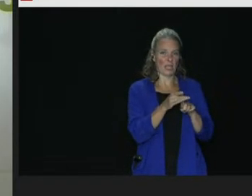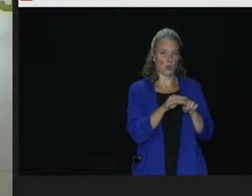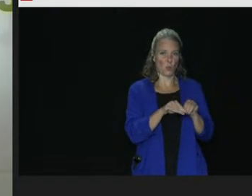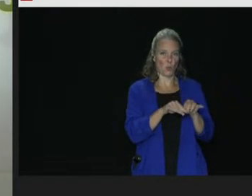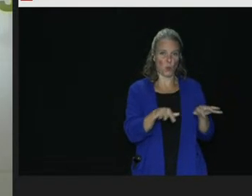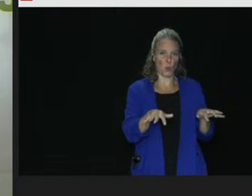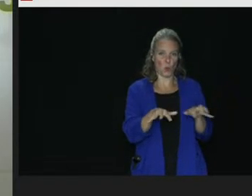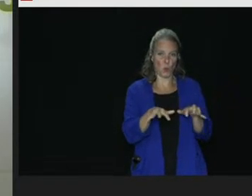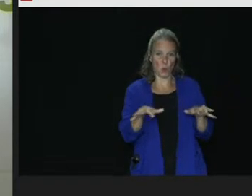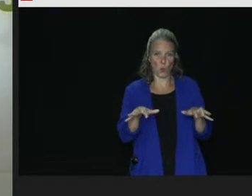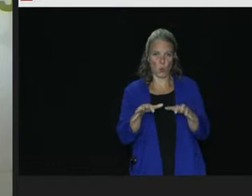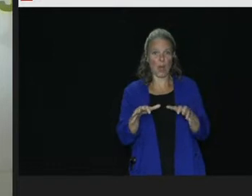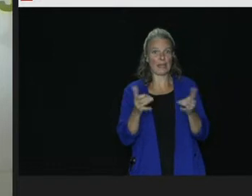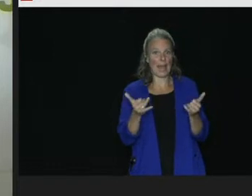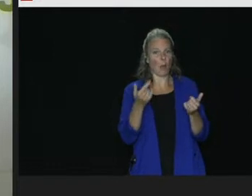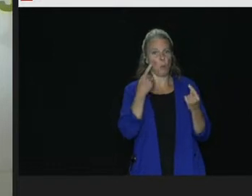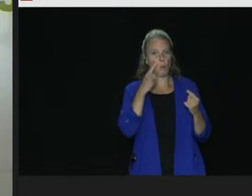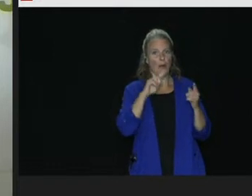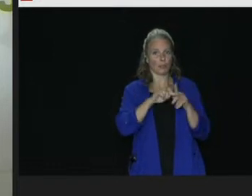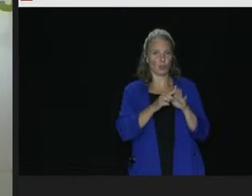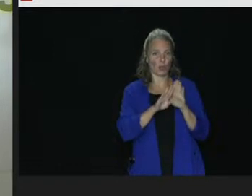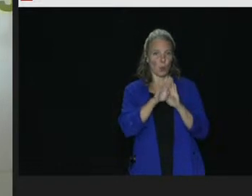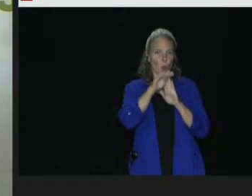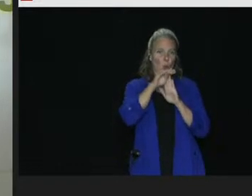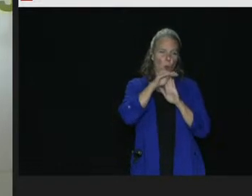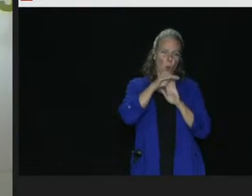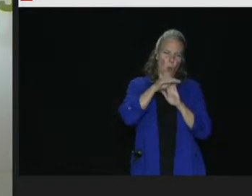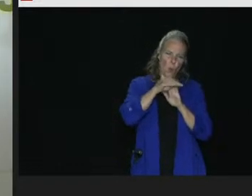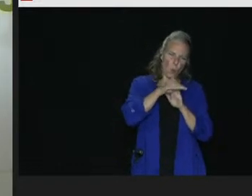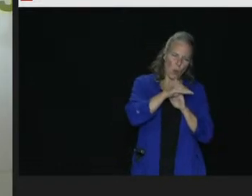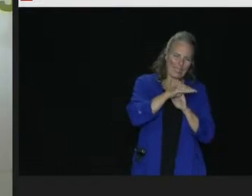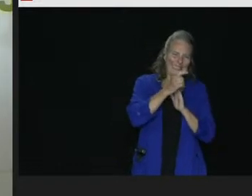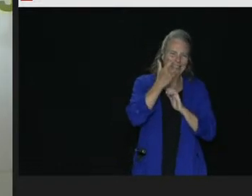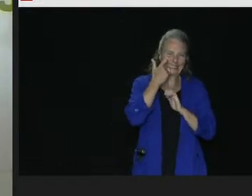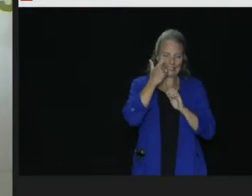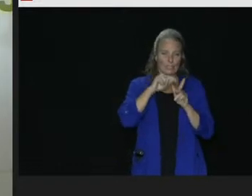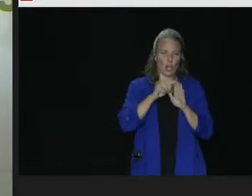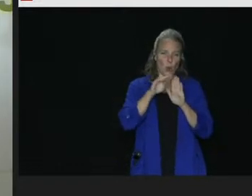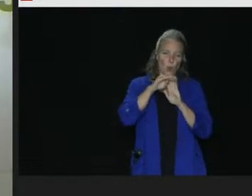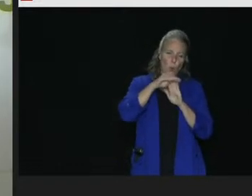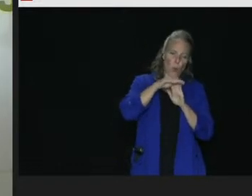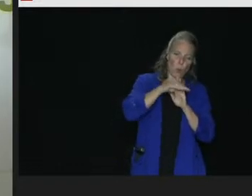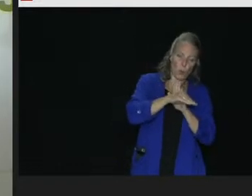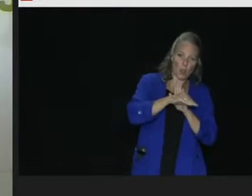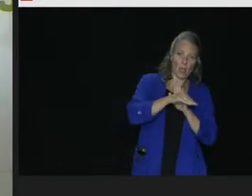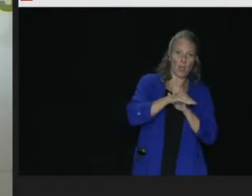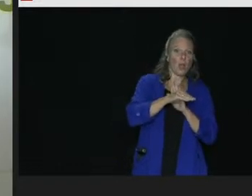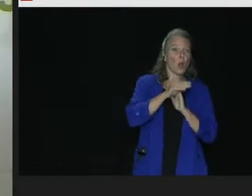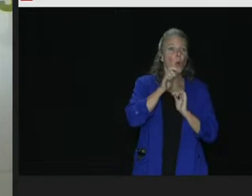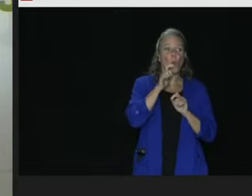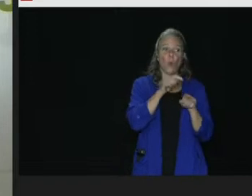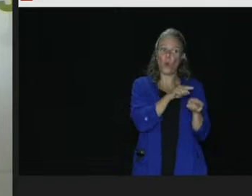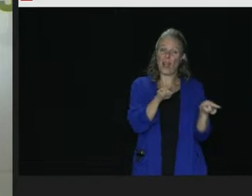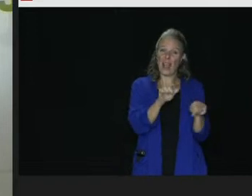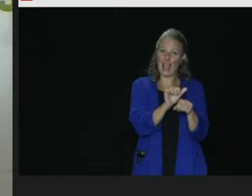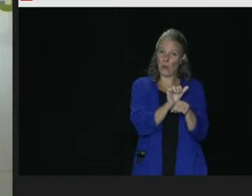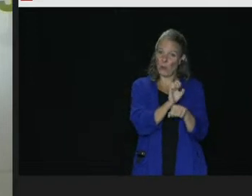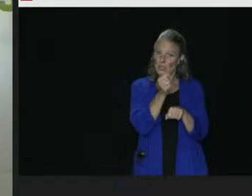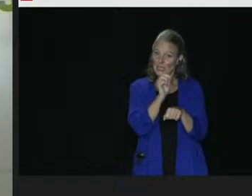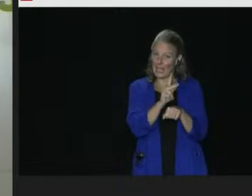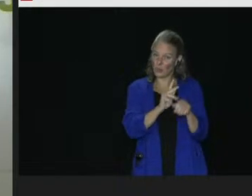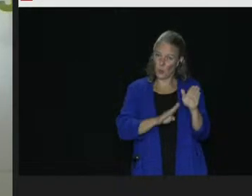of the provinces in the middle of the country, you need to be really, really precautionary.